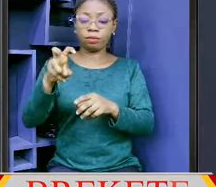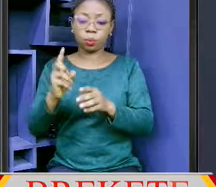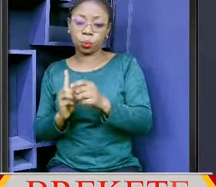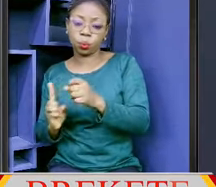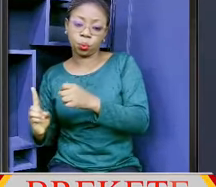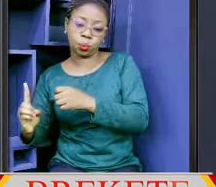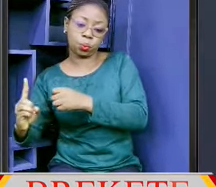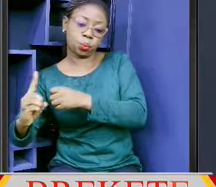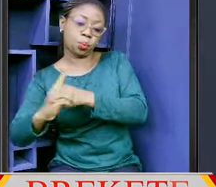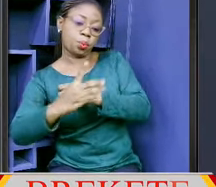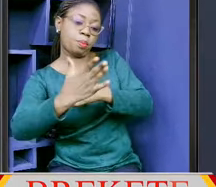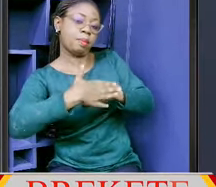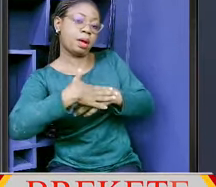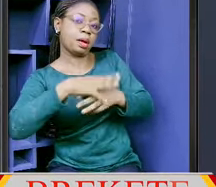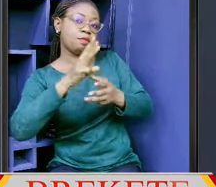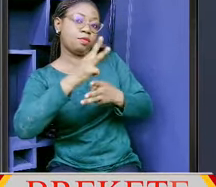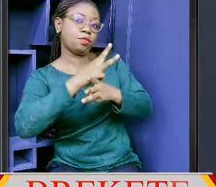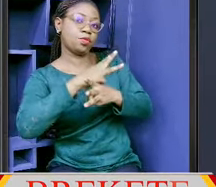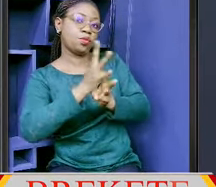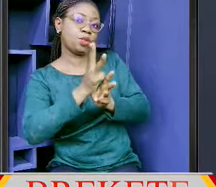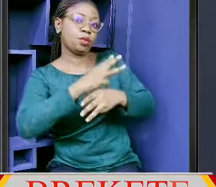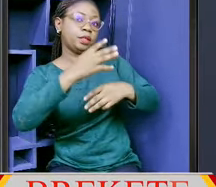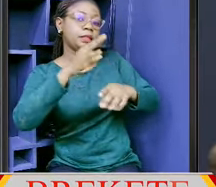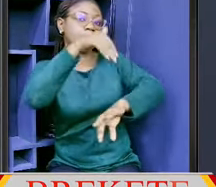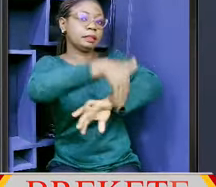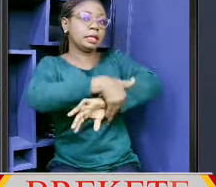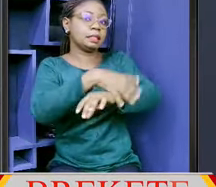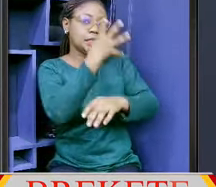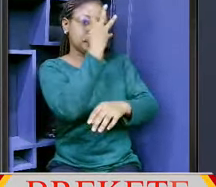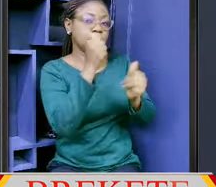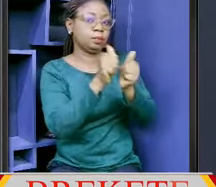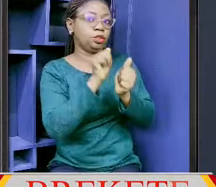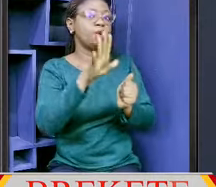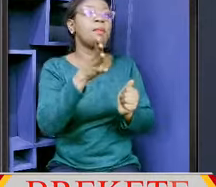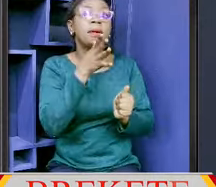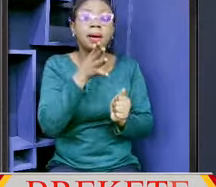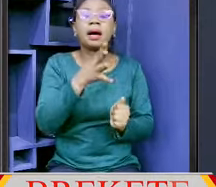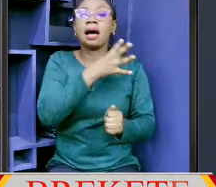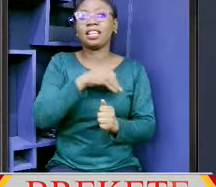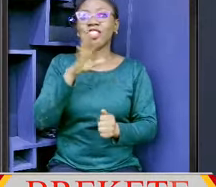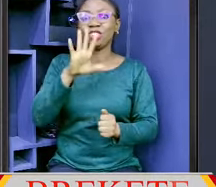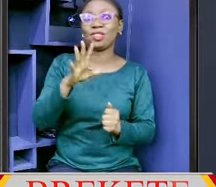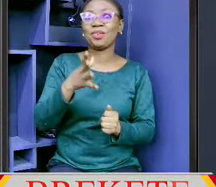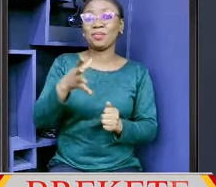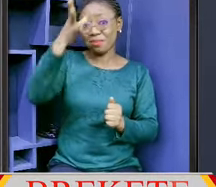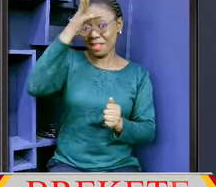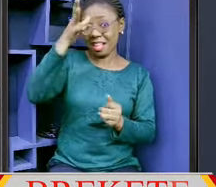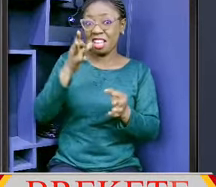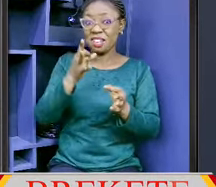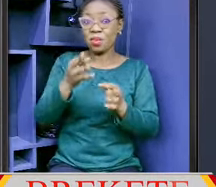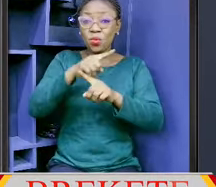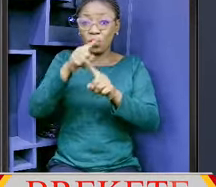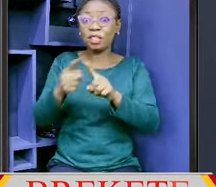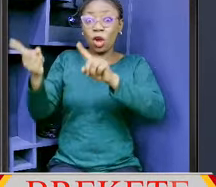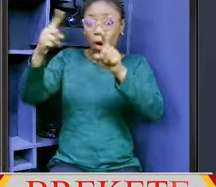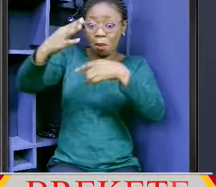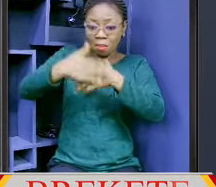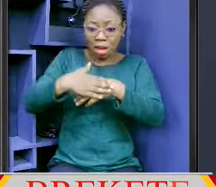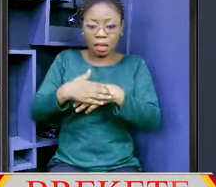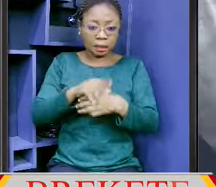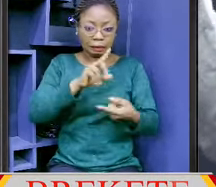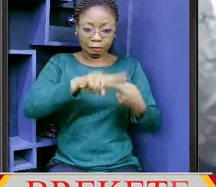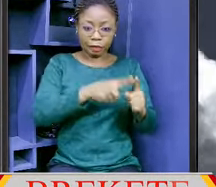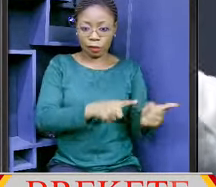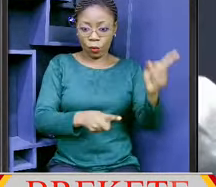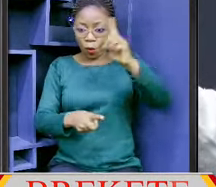mama. And your father, if he come, they go sit down, chop together. He go, your father go, they